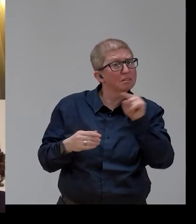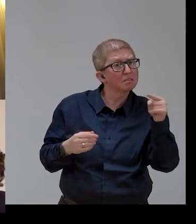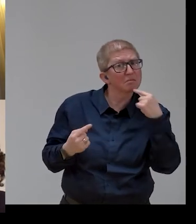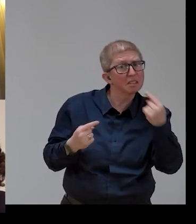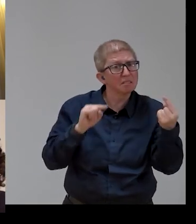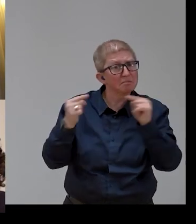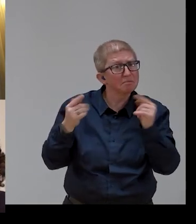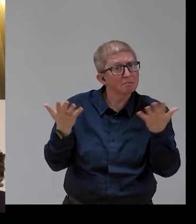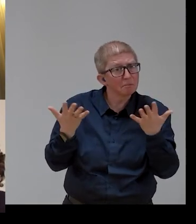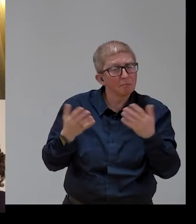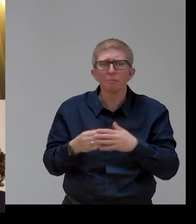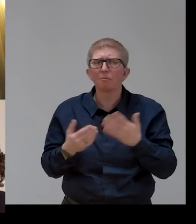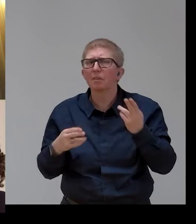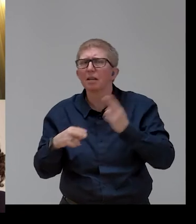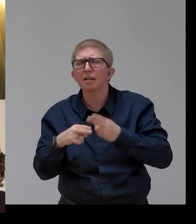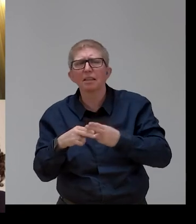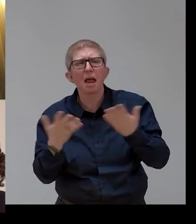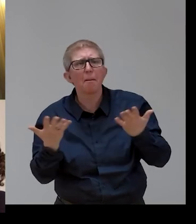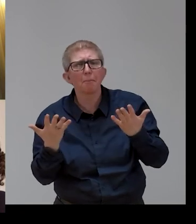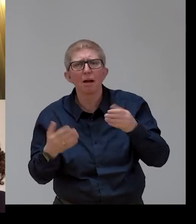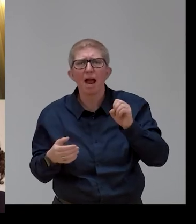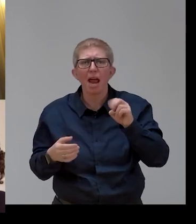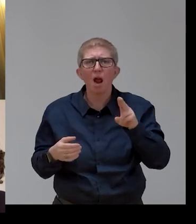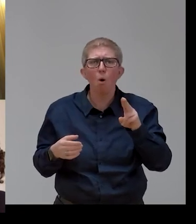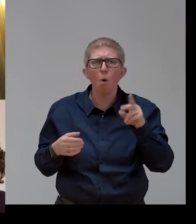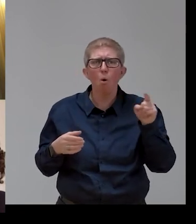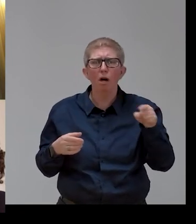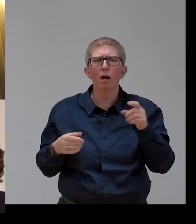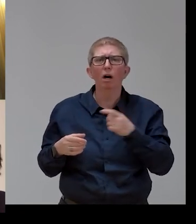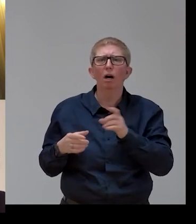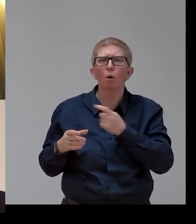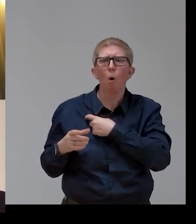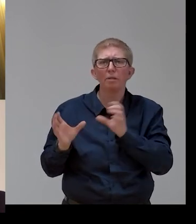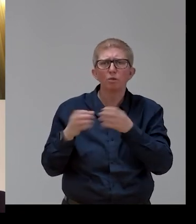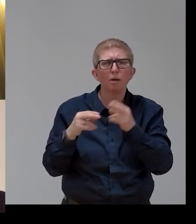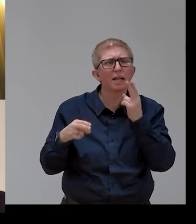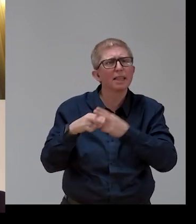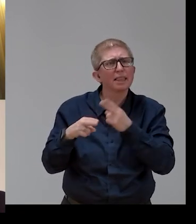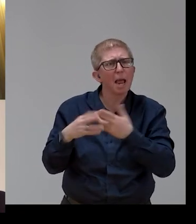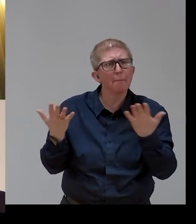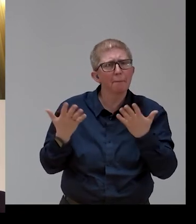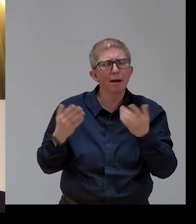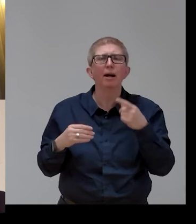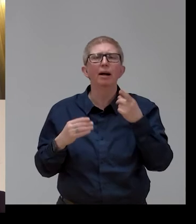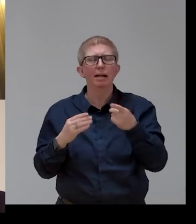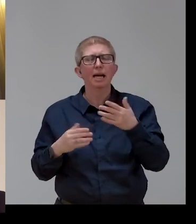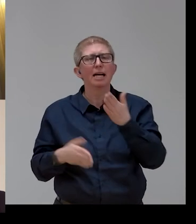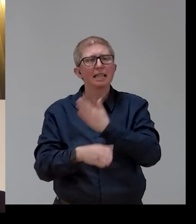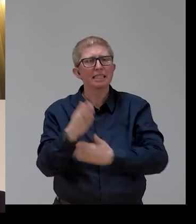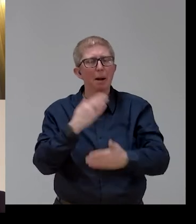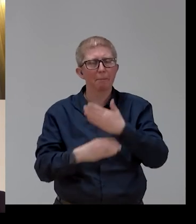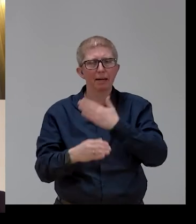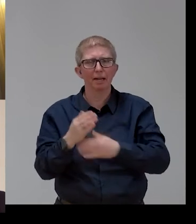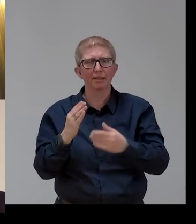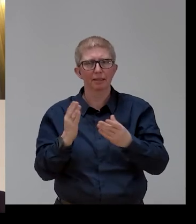the European Commission now, and we have with us the disability expert of the European Commission, Ima Plasencia-Porero.